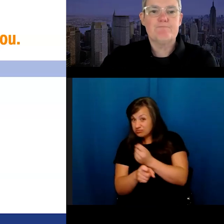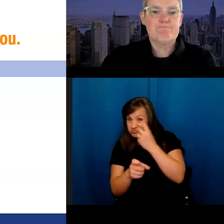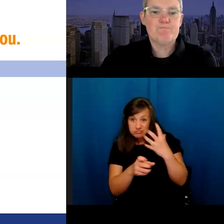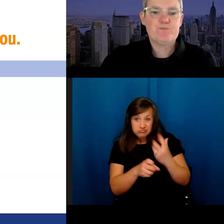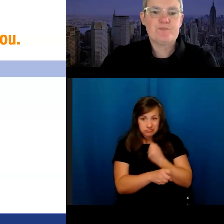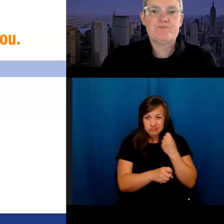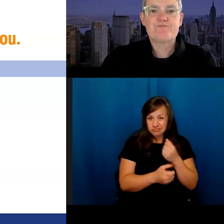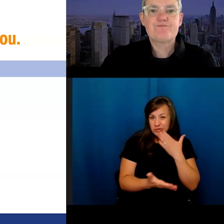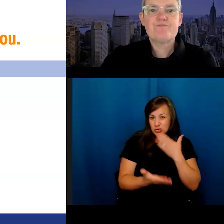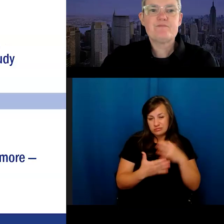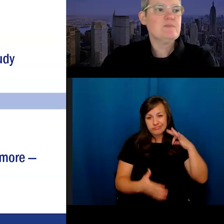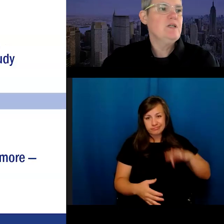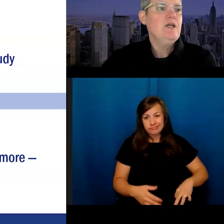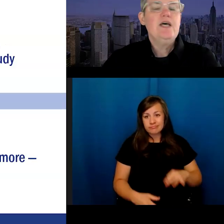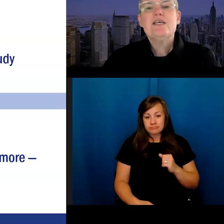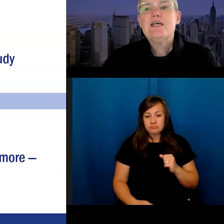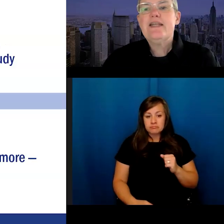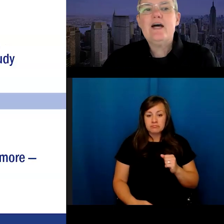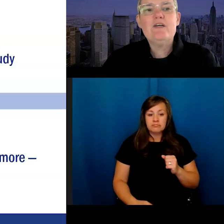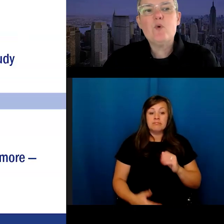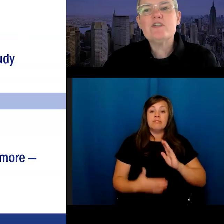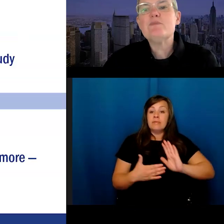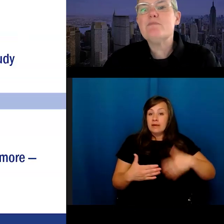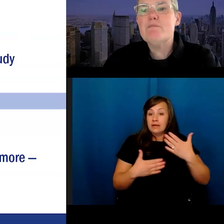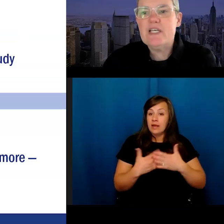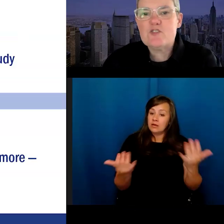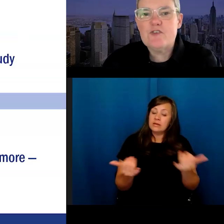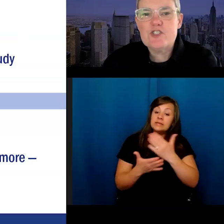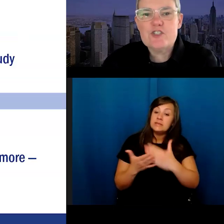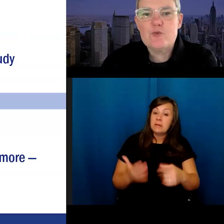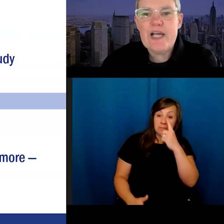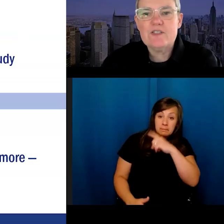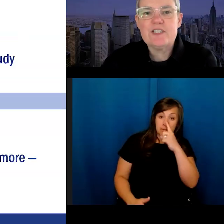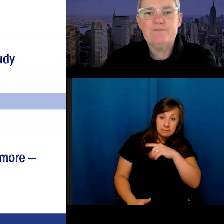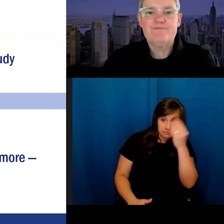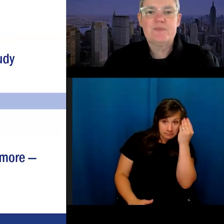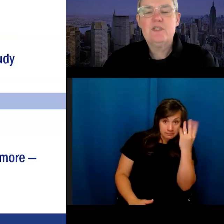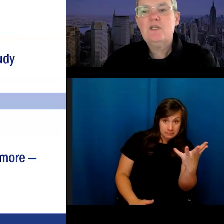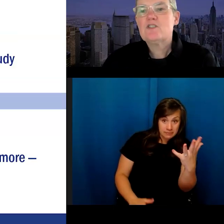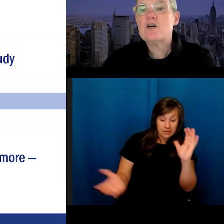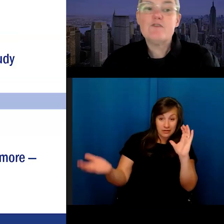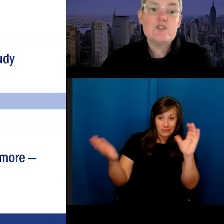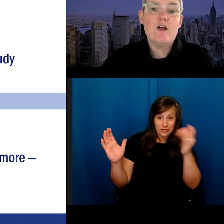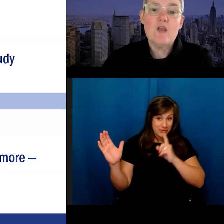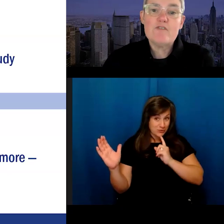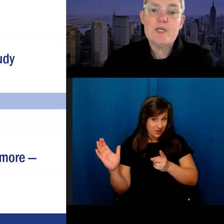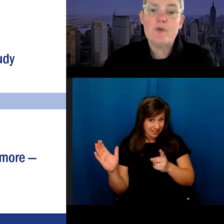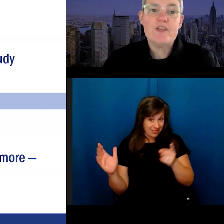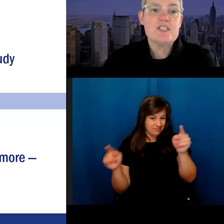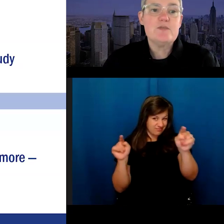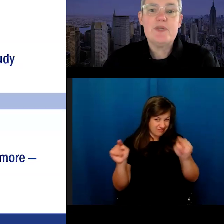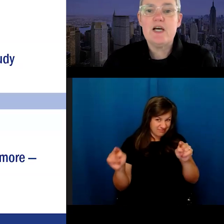multiple ways. Now, here, what are some of the myths versus the reality? So first of all, a